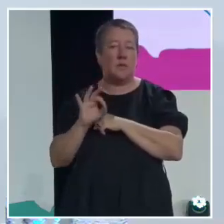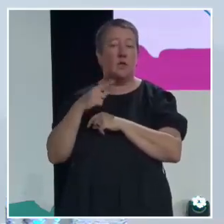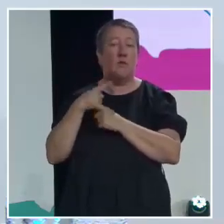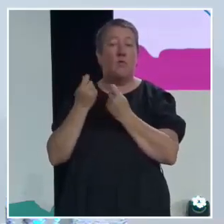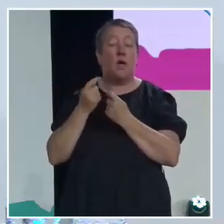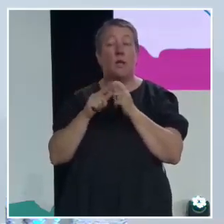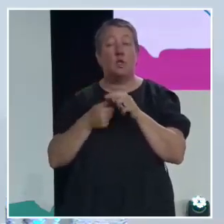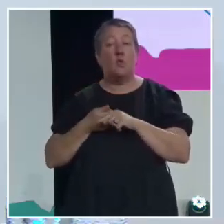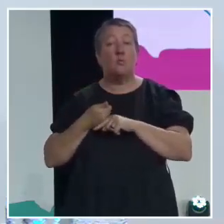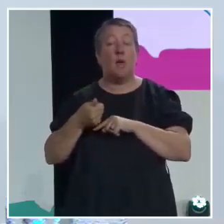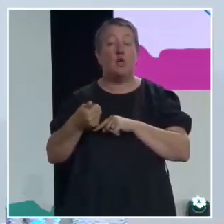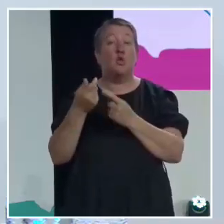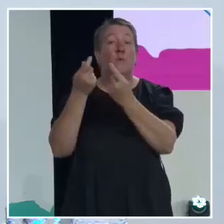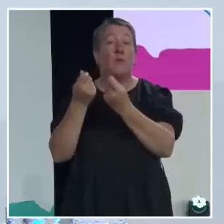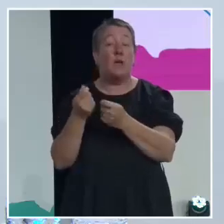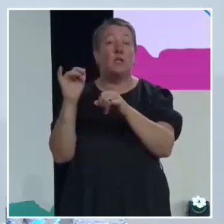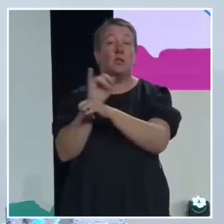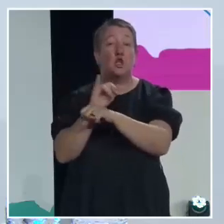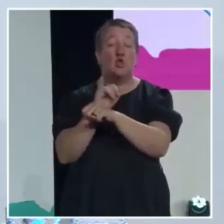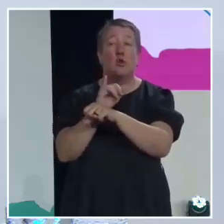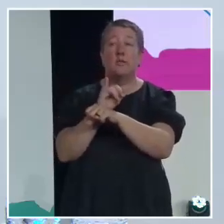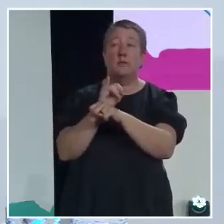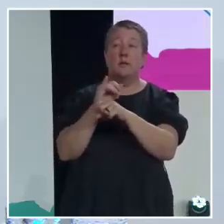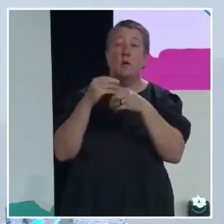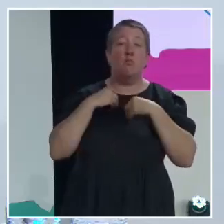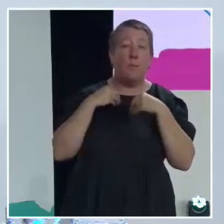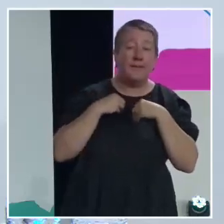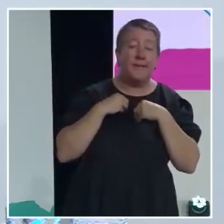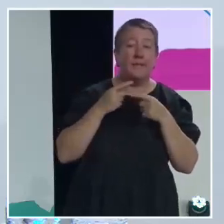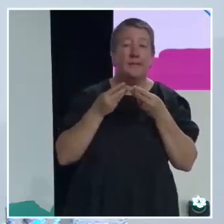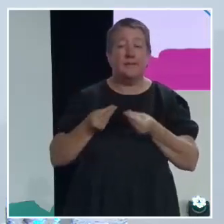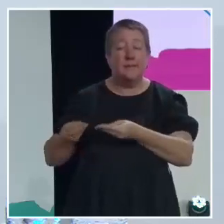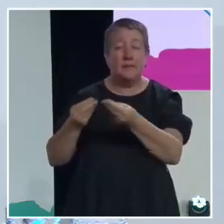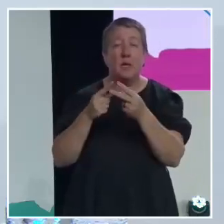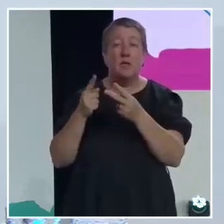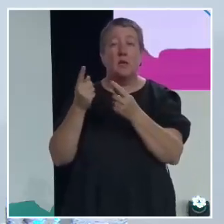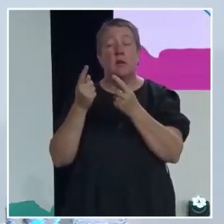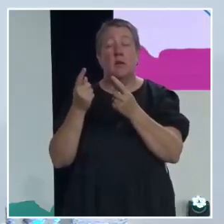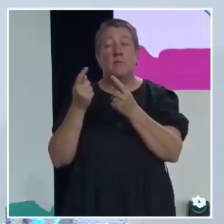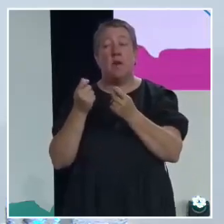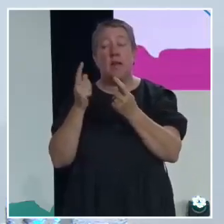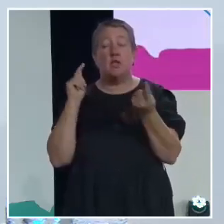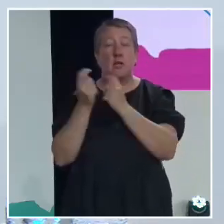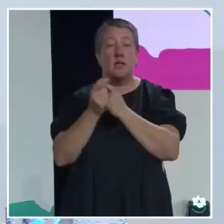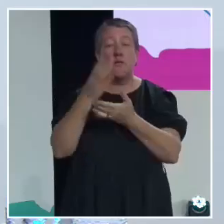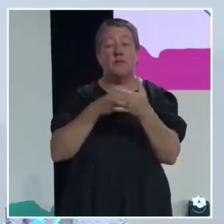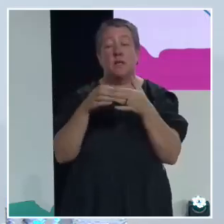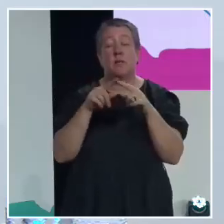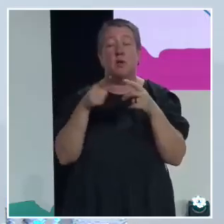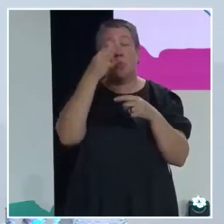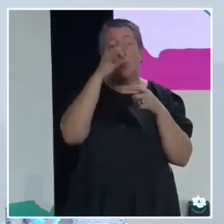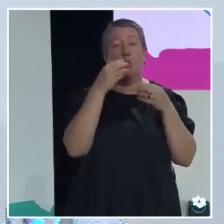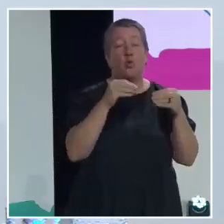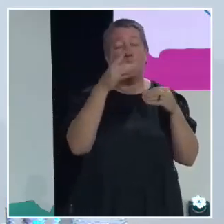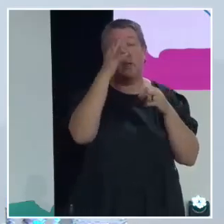goes back to finance, insurance, and real estate. That's a financialization of the sector, but there's also financialization of corporate governance that I talked